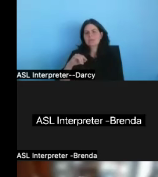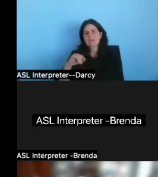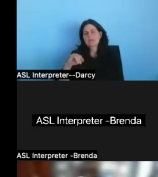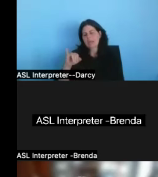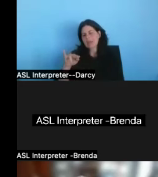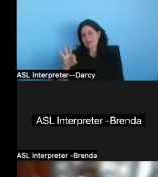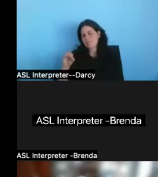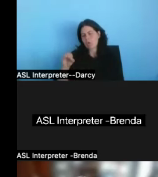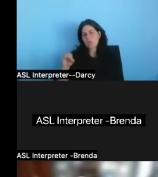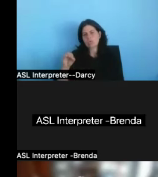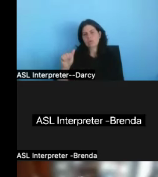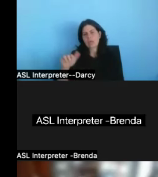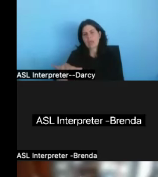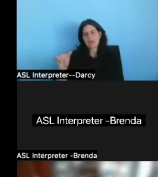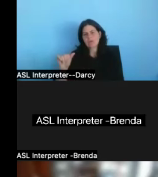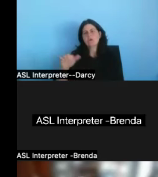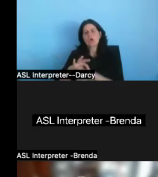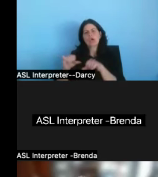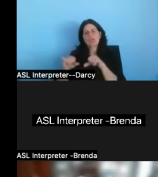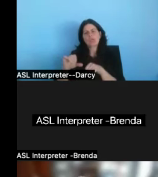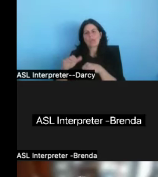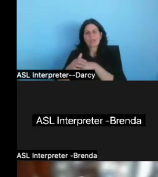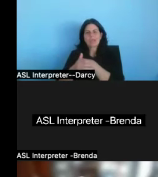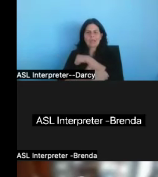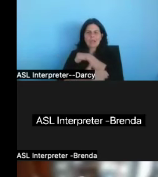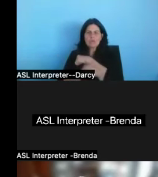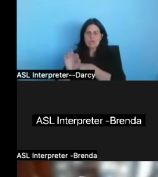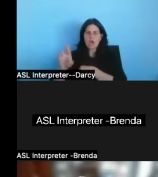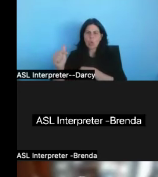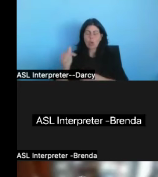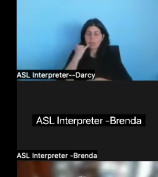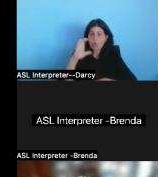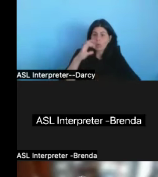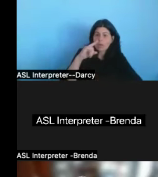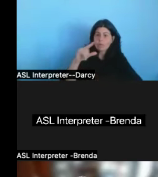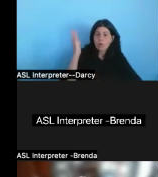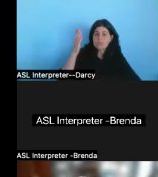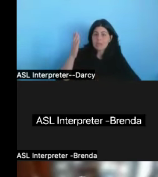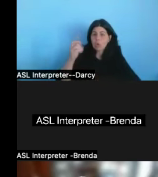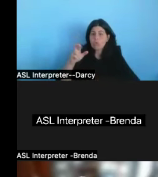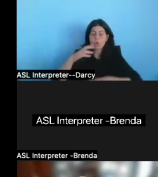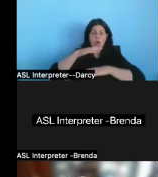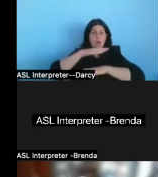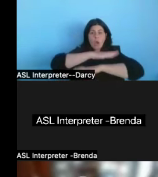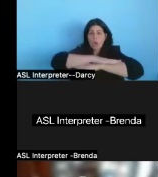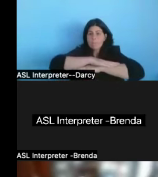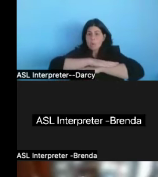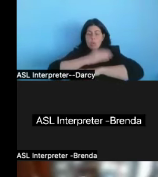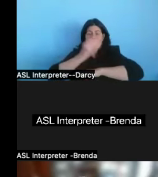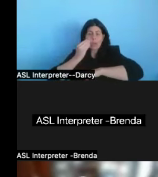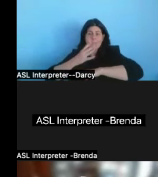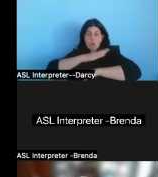info@earthquakecountry.org. If you're looking for a speaker or a booth, an information table booth, as shown here with